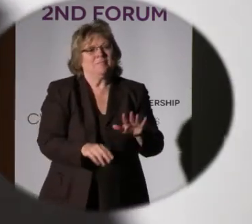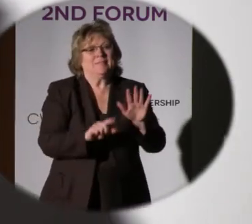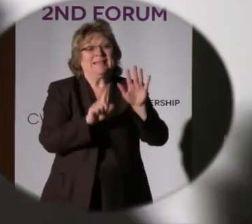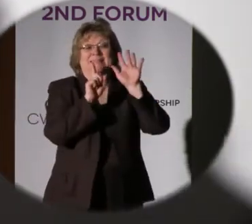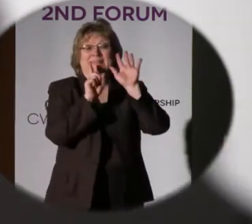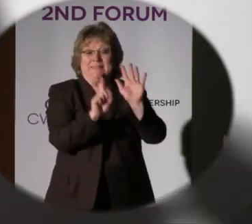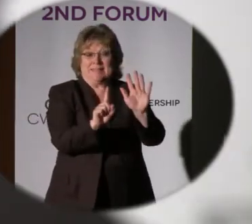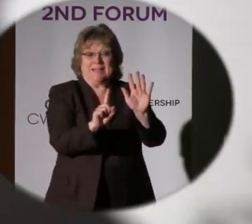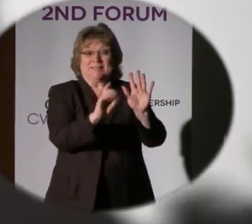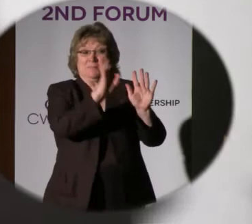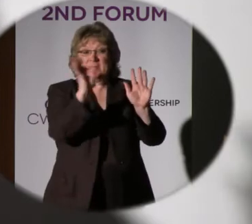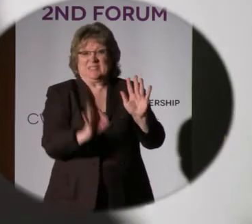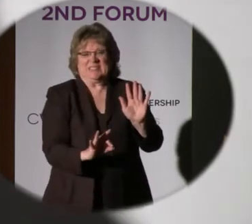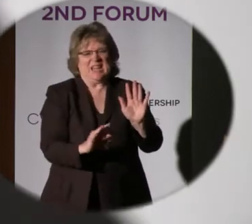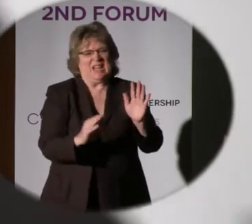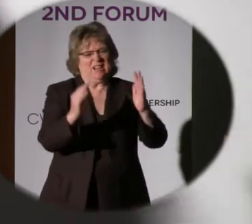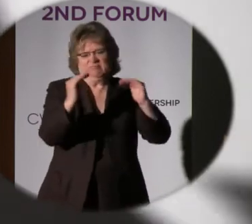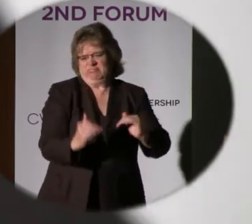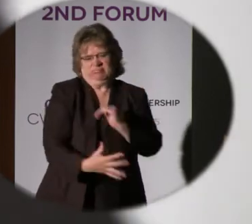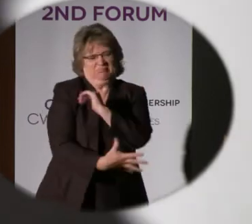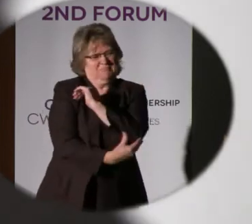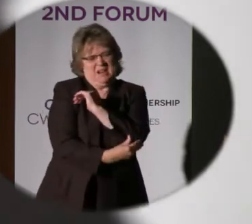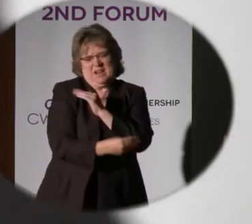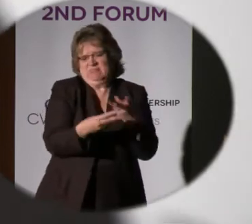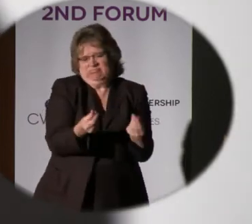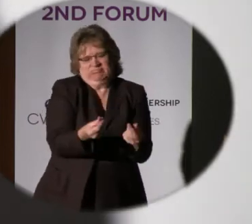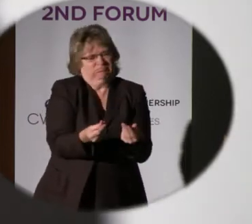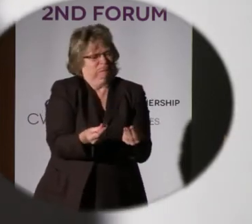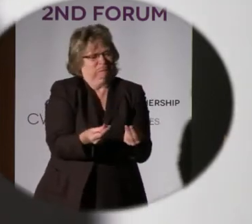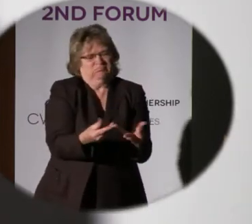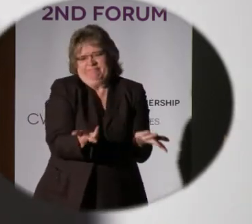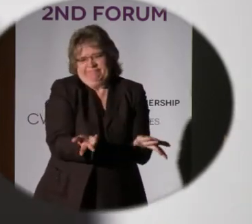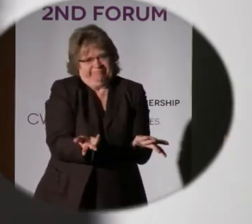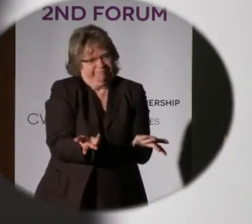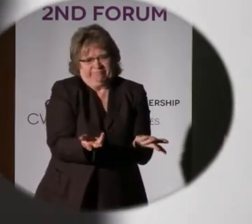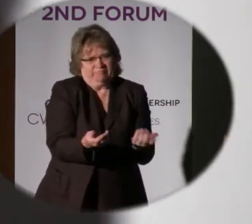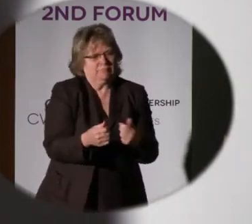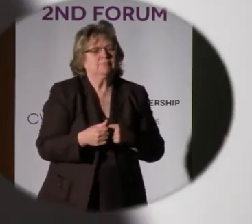And secondly, very important, I would like to